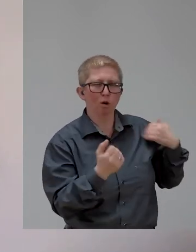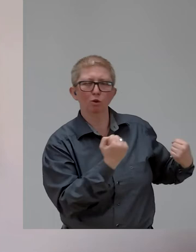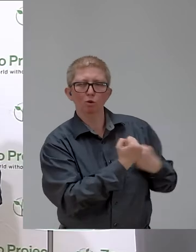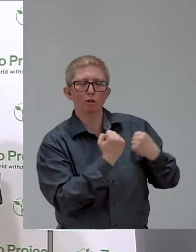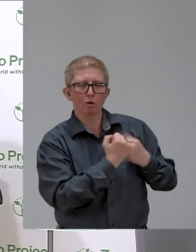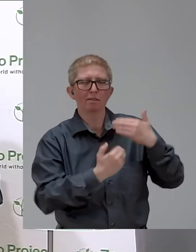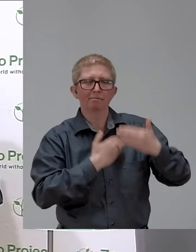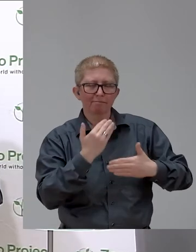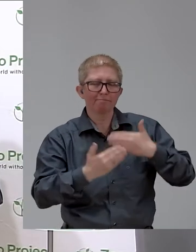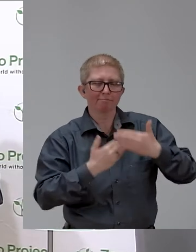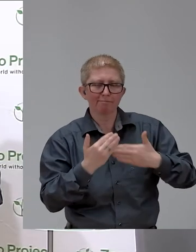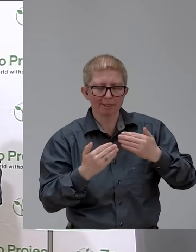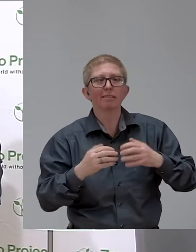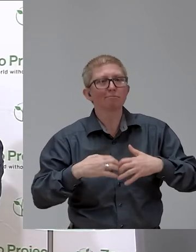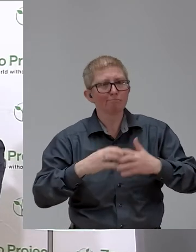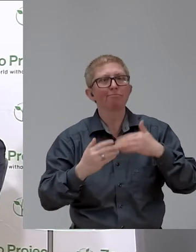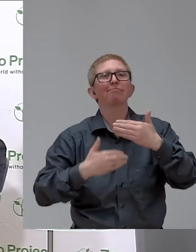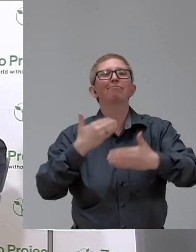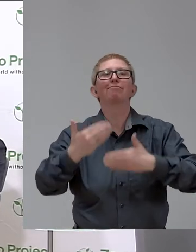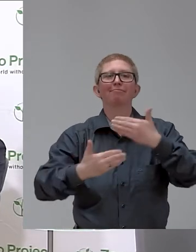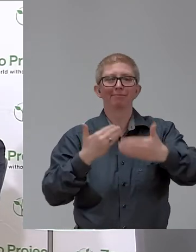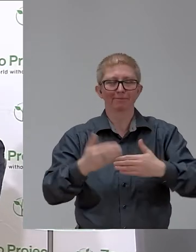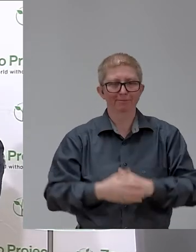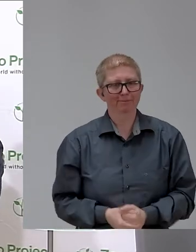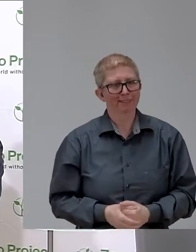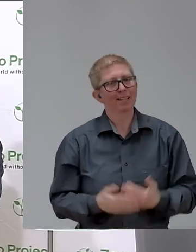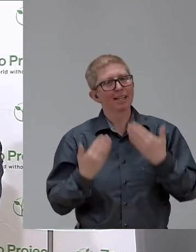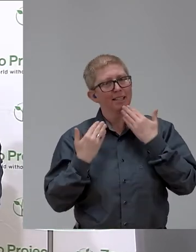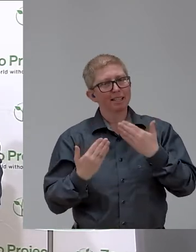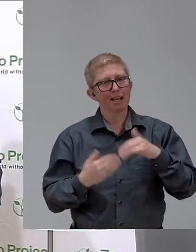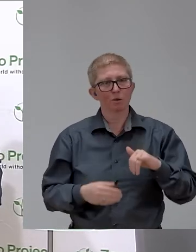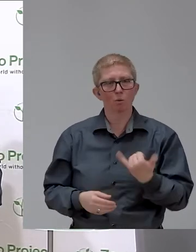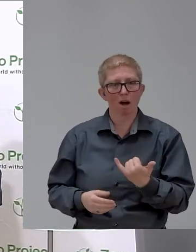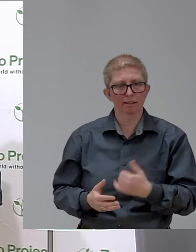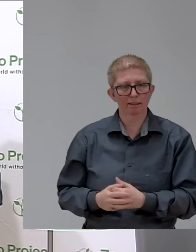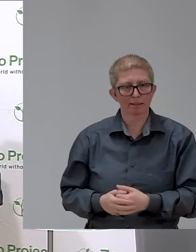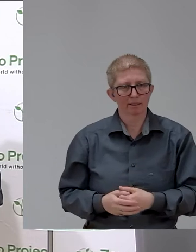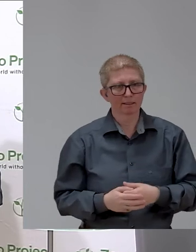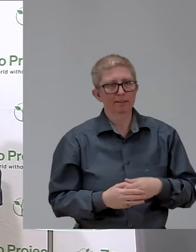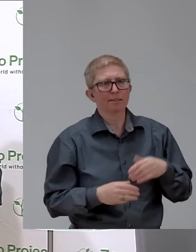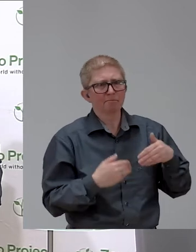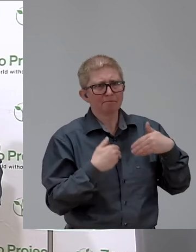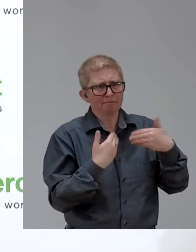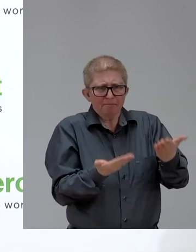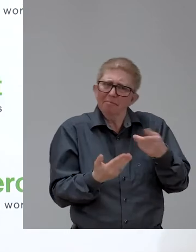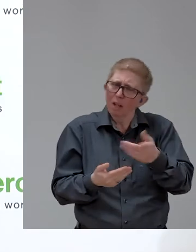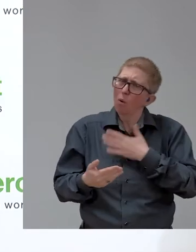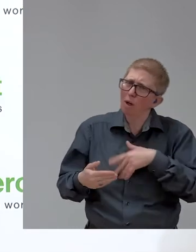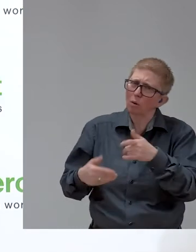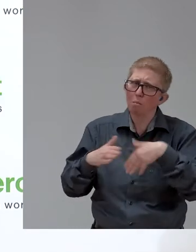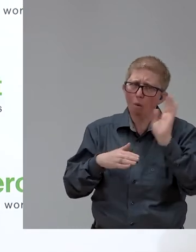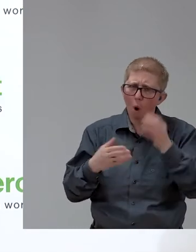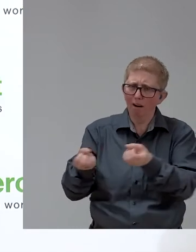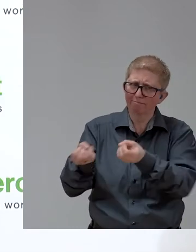Thank you, Julian. And we look forward to hearing a bit more later on your experience indeed replicating your solution